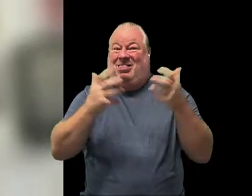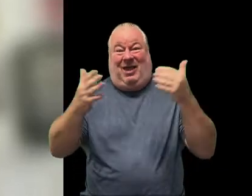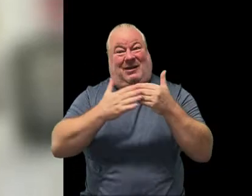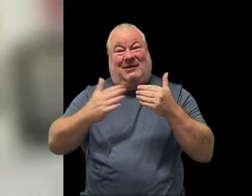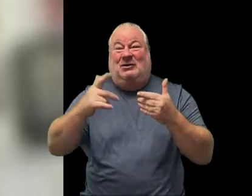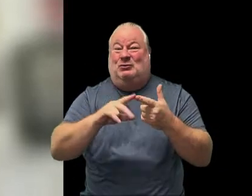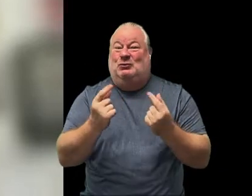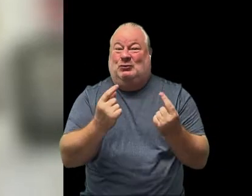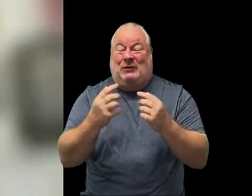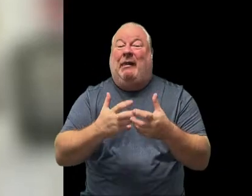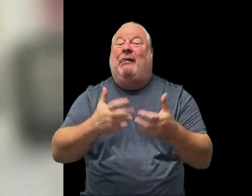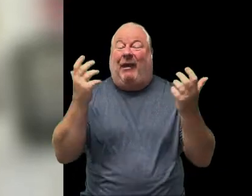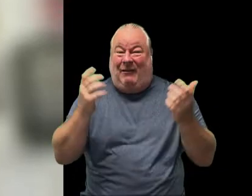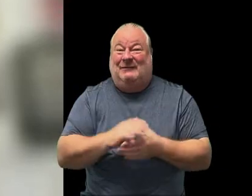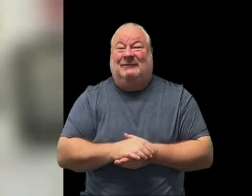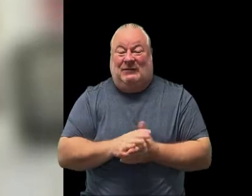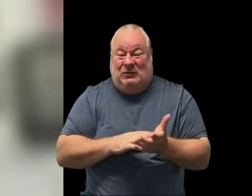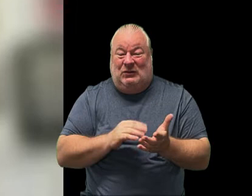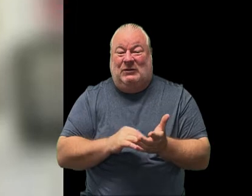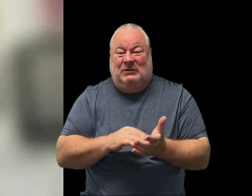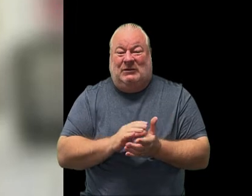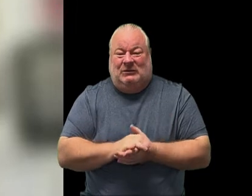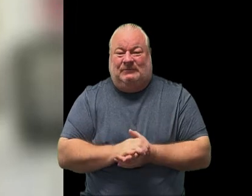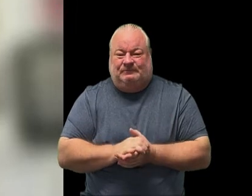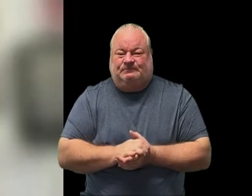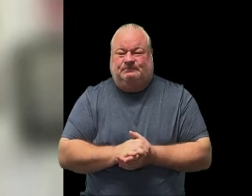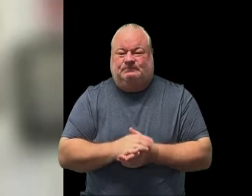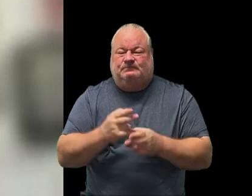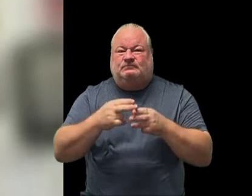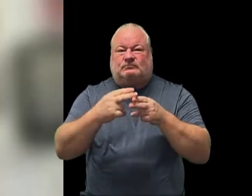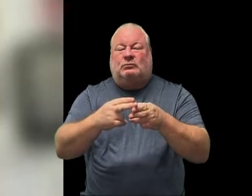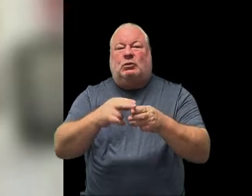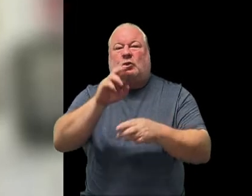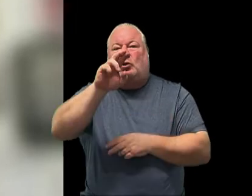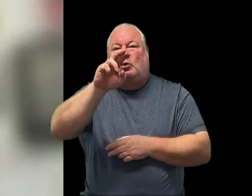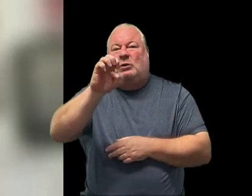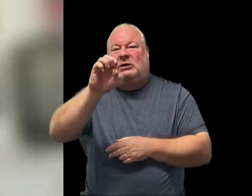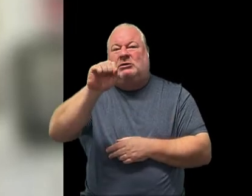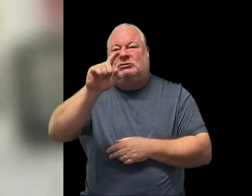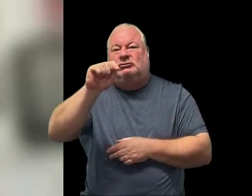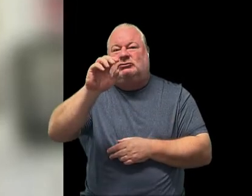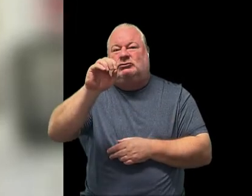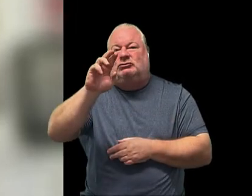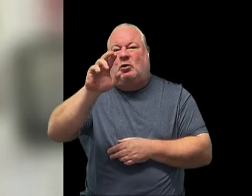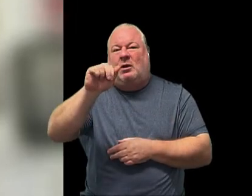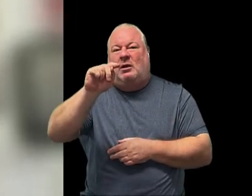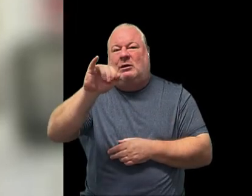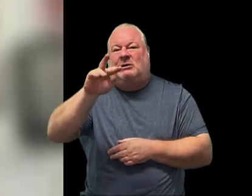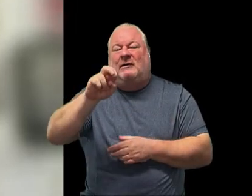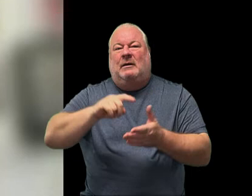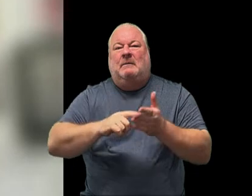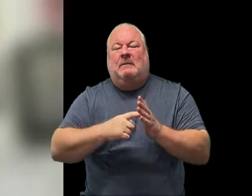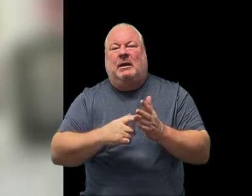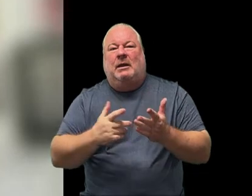of learning, but we're having a restorative restart until September